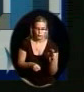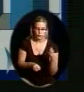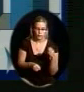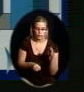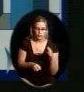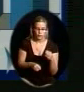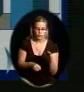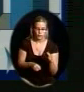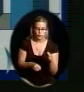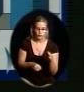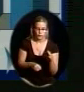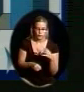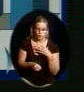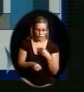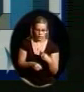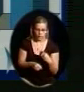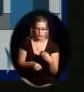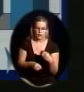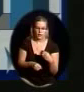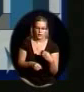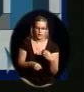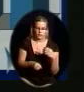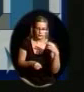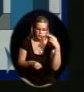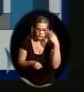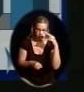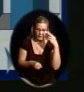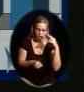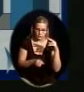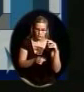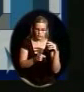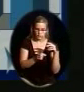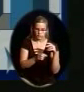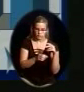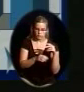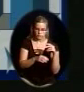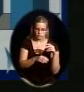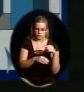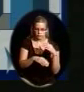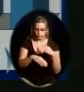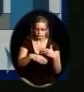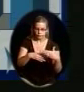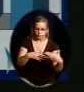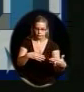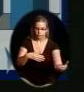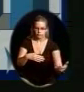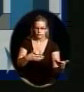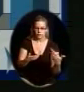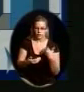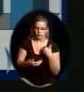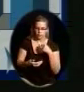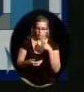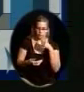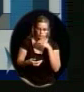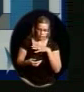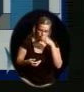the white, the Hispanic is lined out, on, and then we have the male and